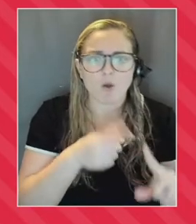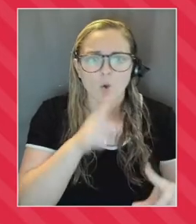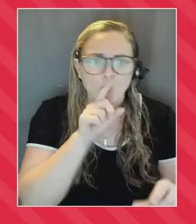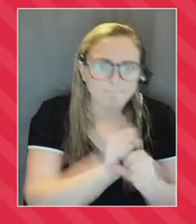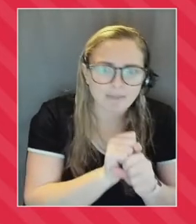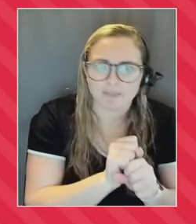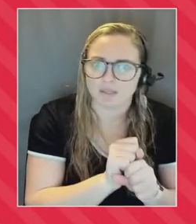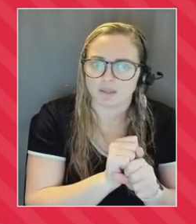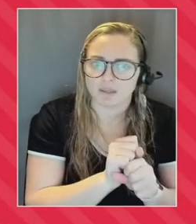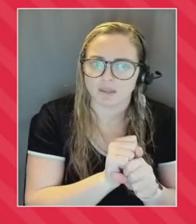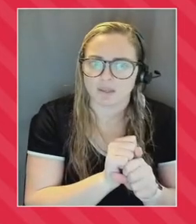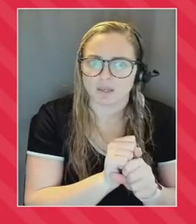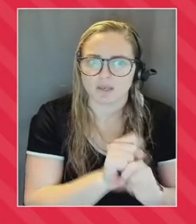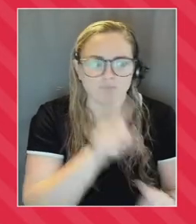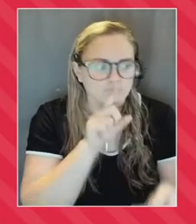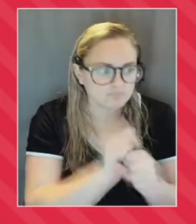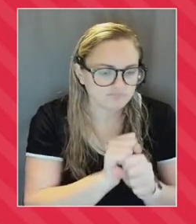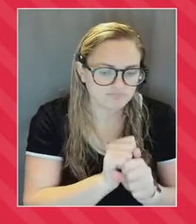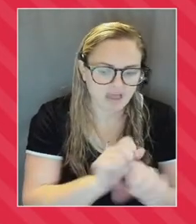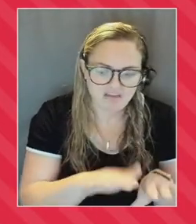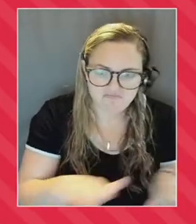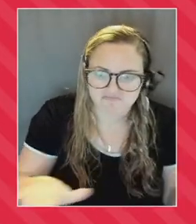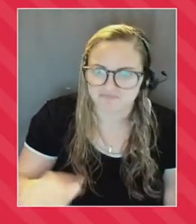because I got little eyes, watch me.